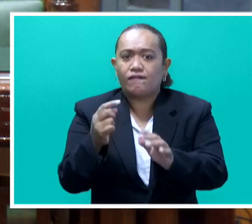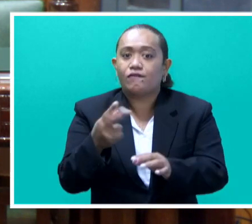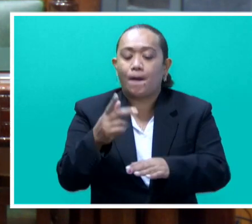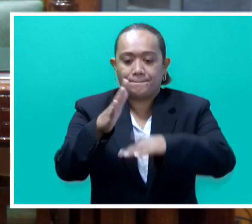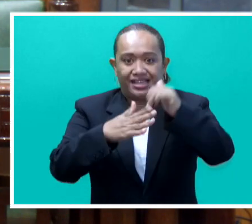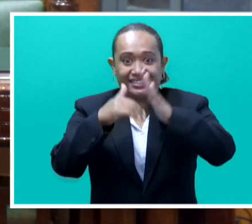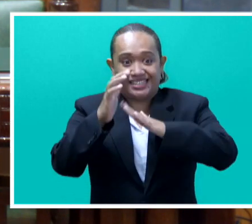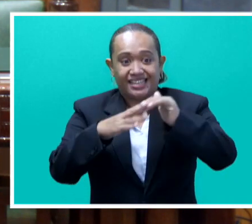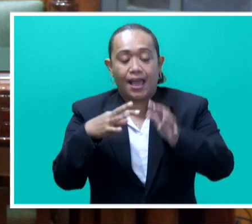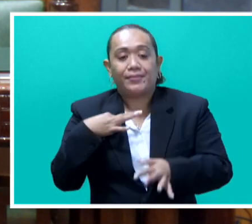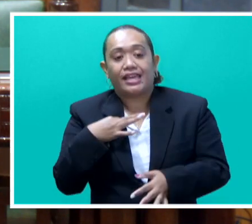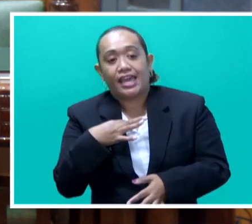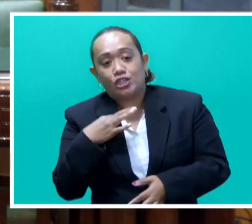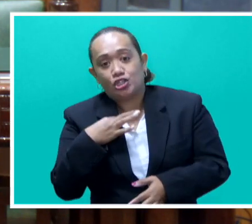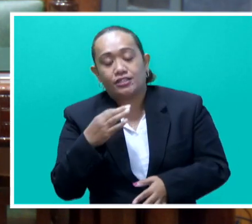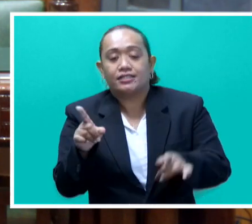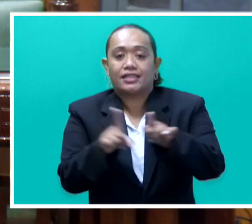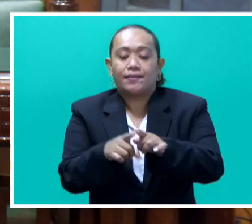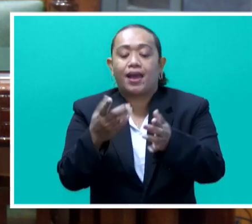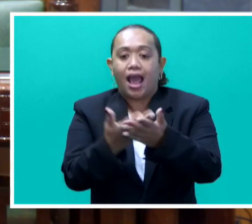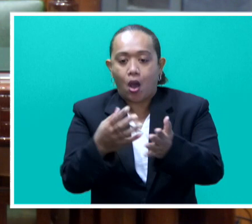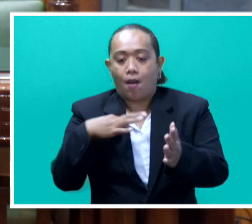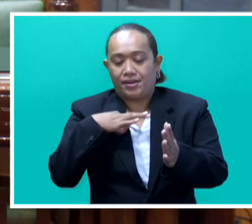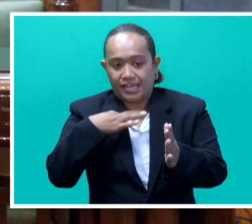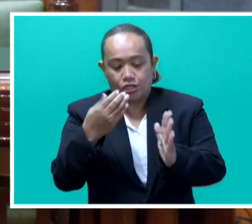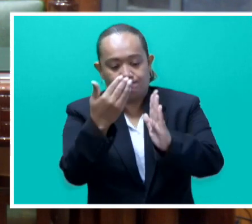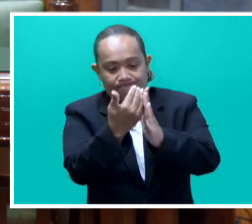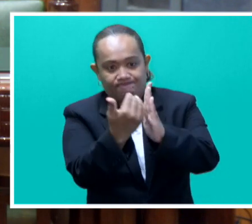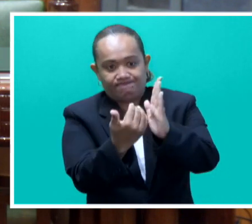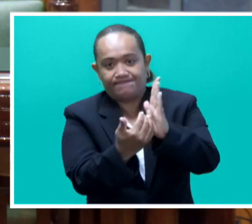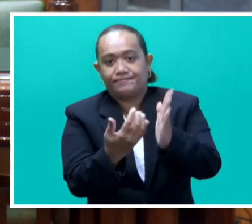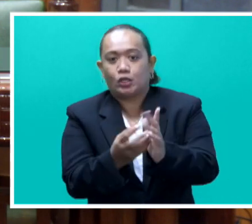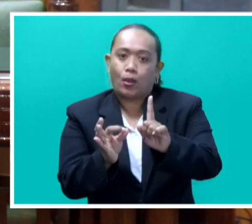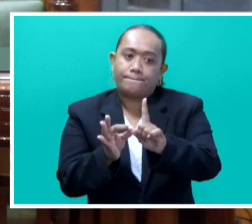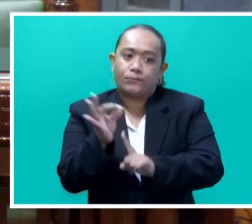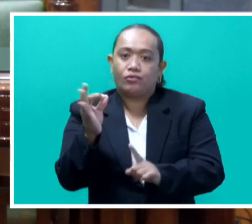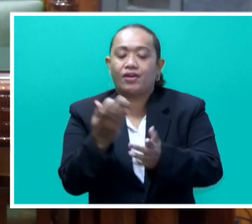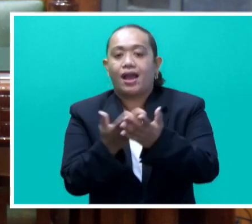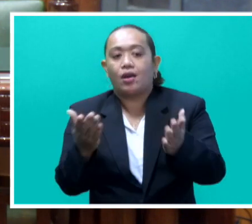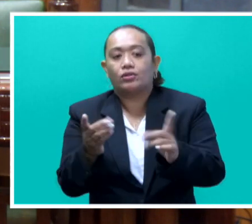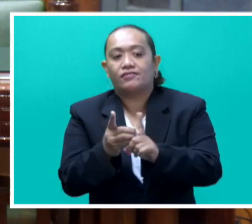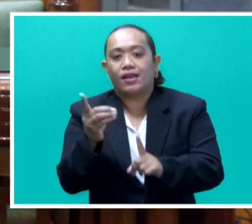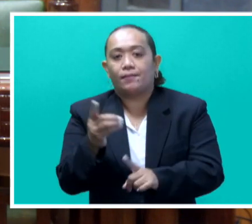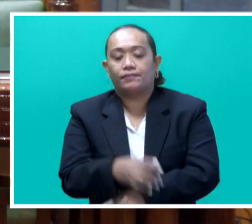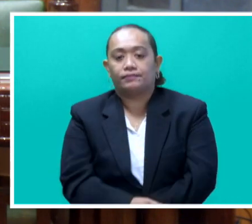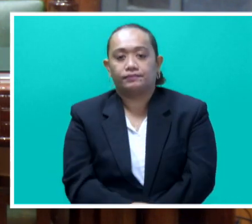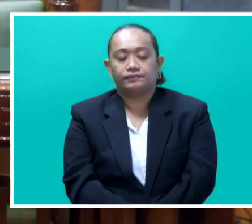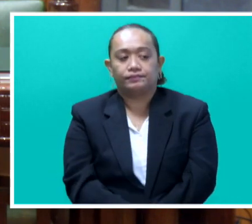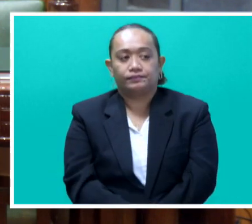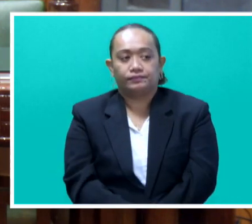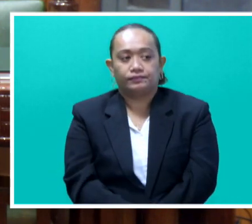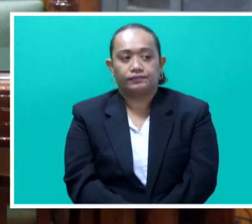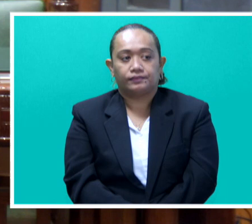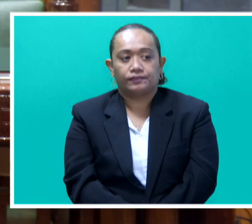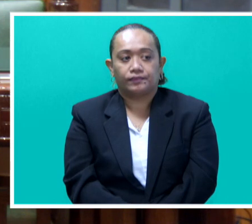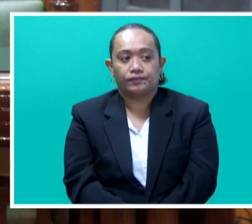clear provisions to apply and improve development enforcement. Furthermore, Mr. Speaker, sir, the provisions